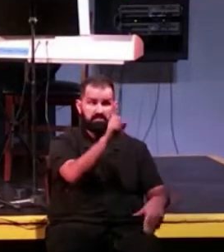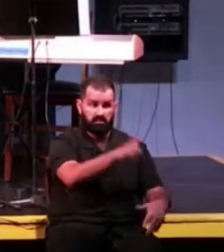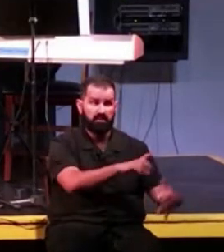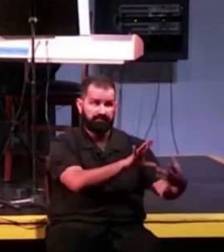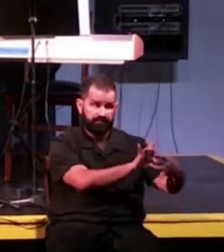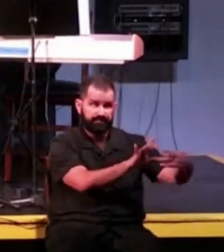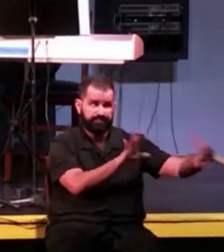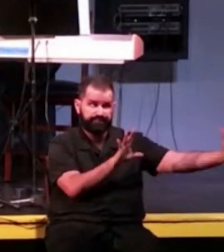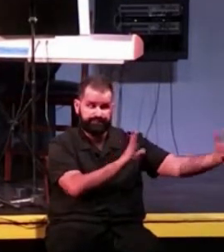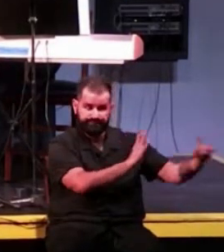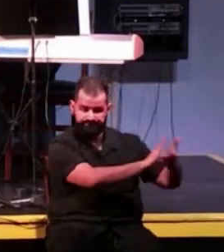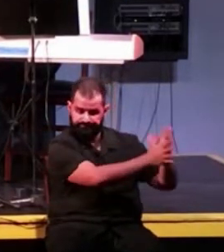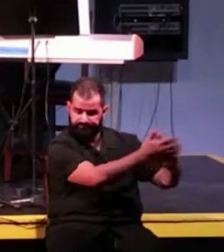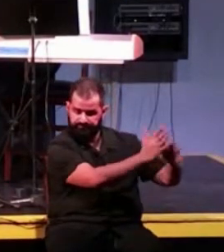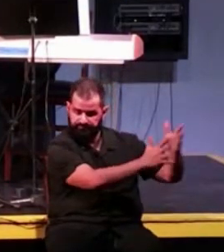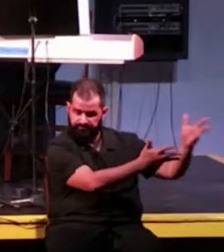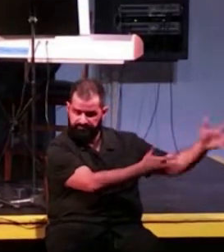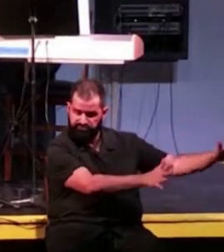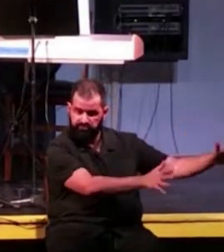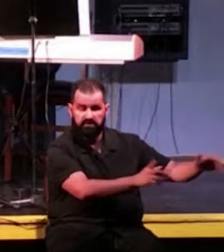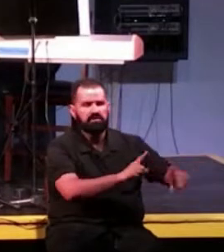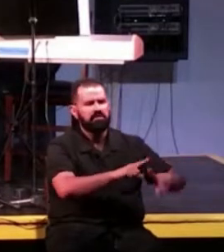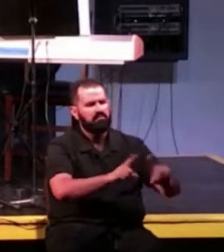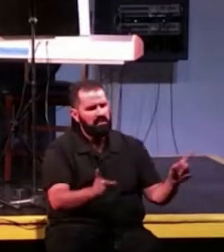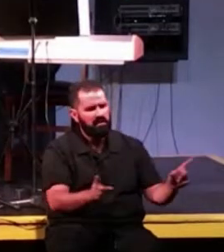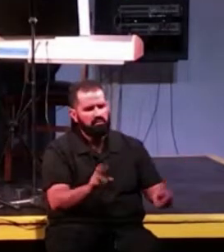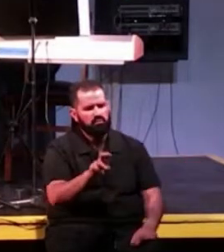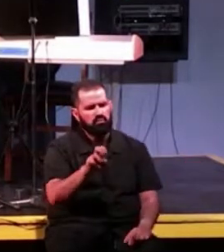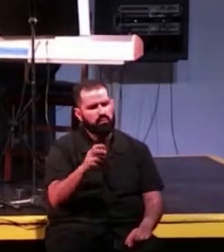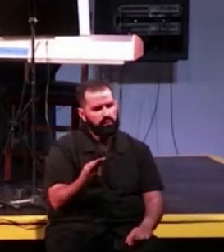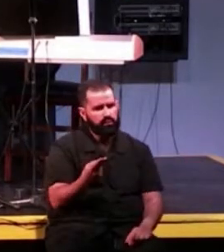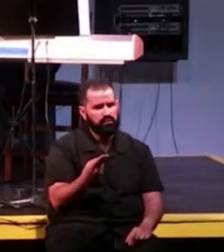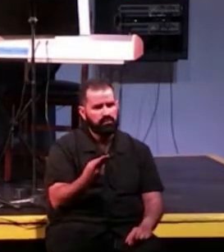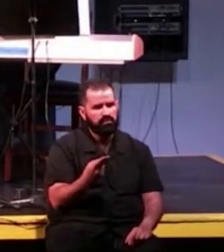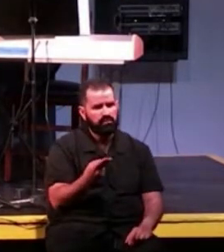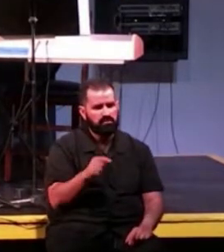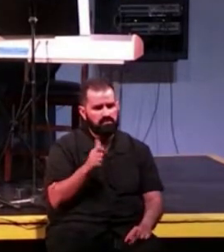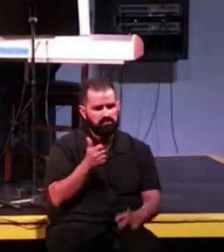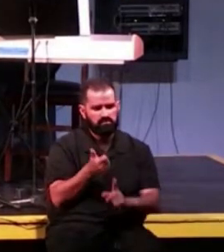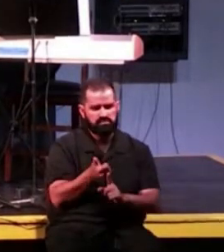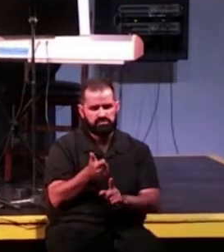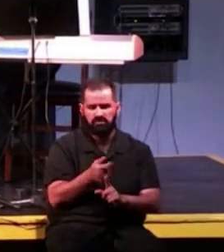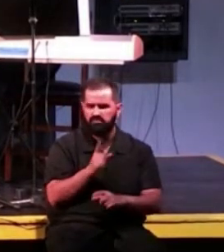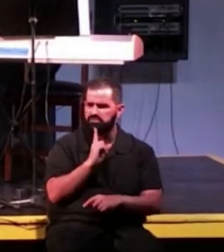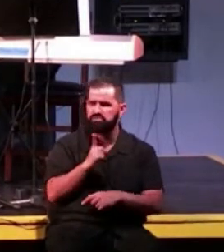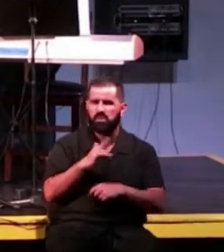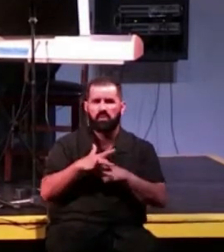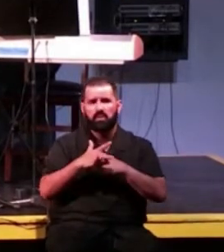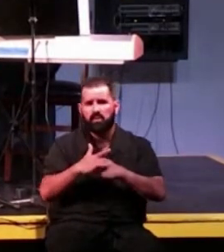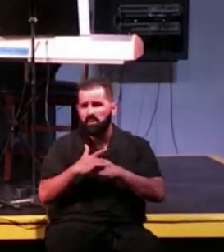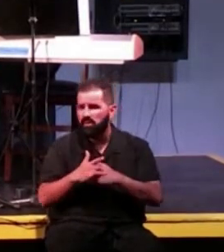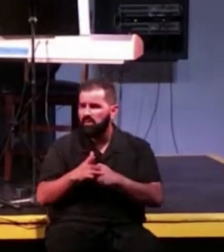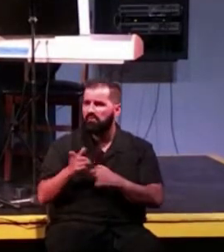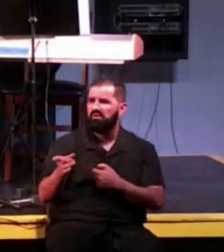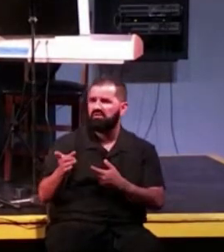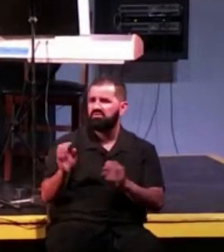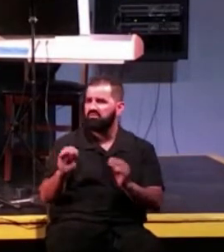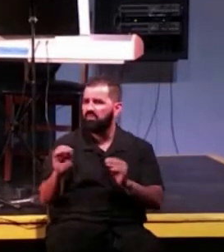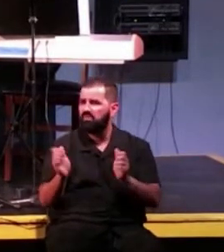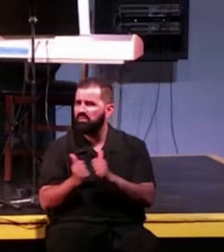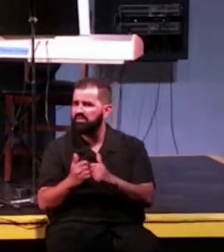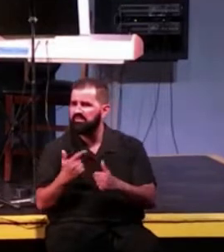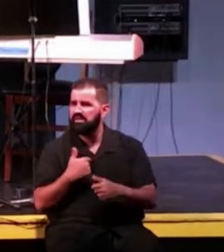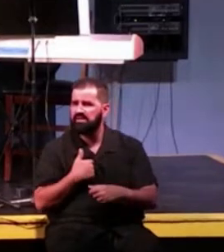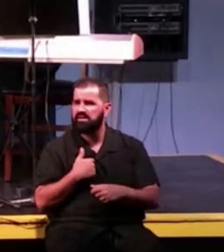But see, Ruth was so caught up in those who weren't with her that she took for granted the